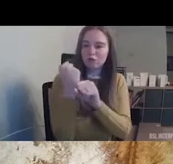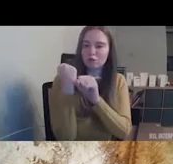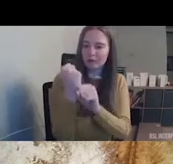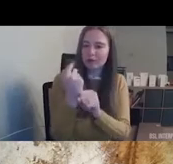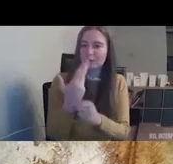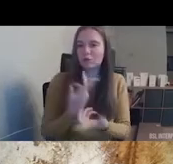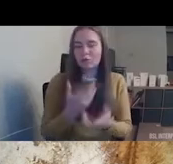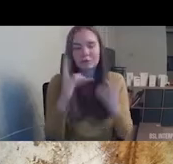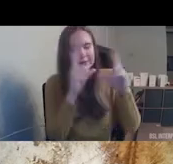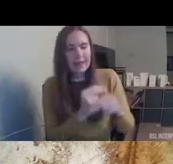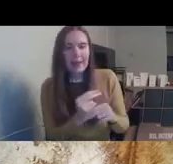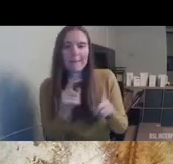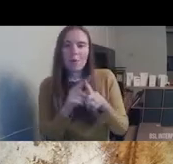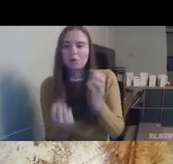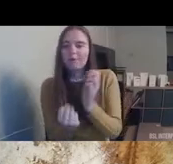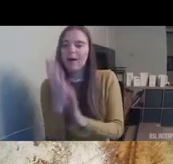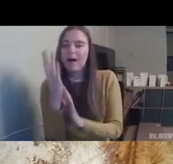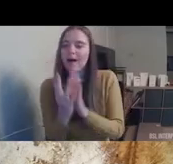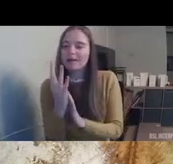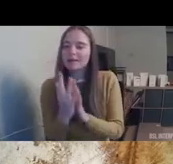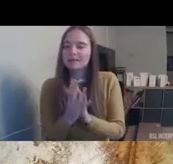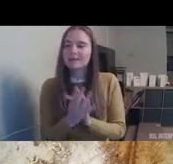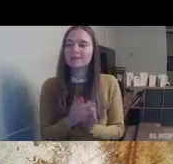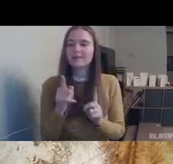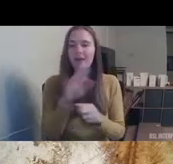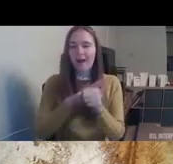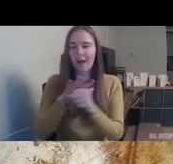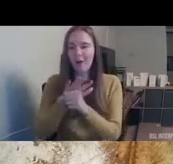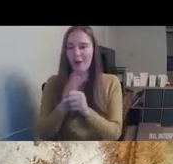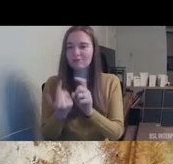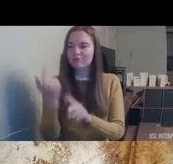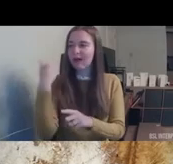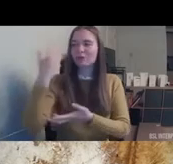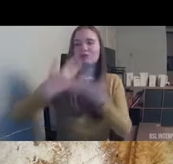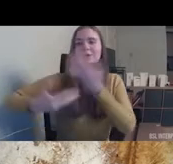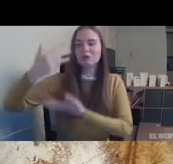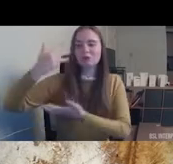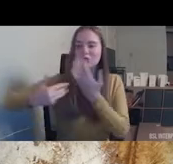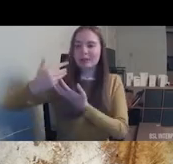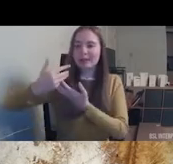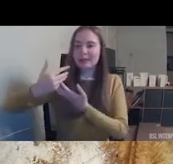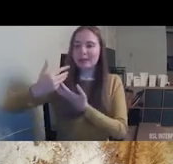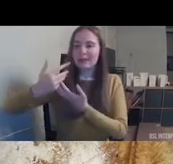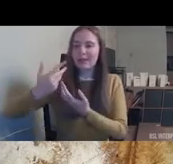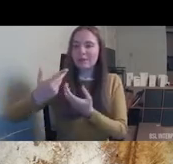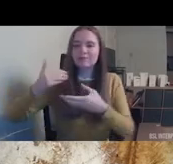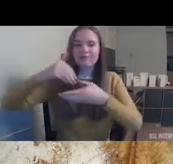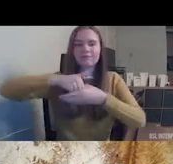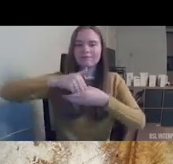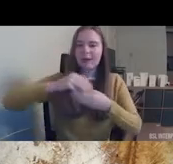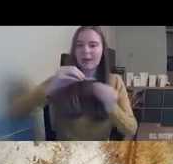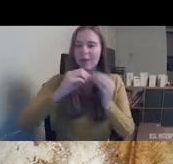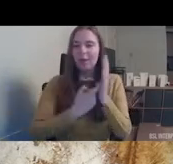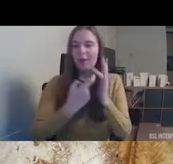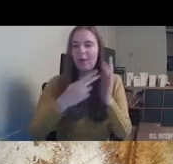would light fires. And these, and these going back to the sort of history of Benin and the bronze heads